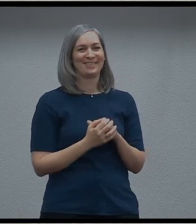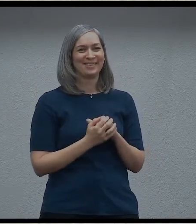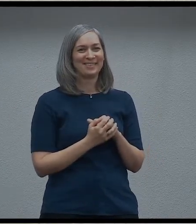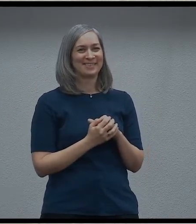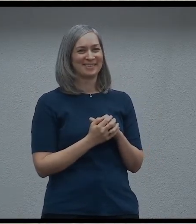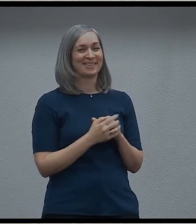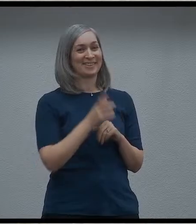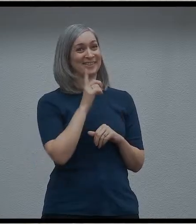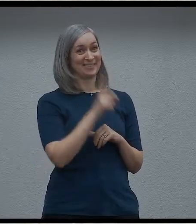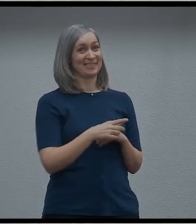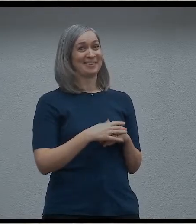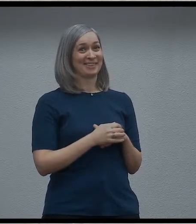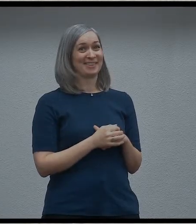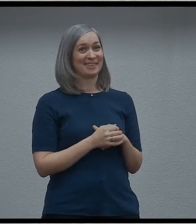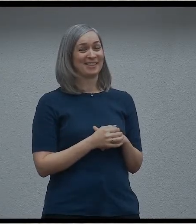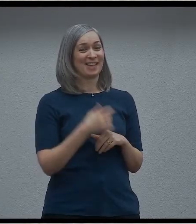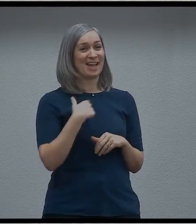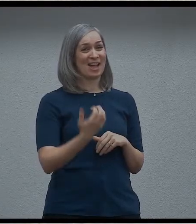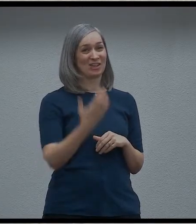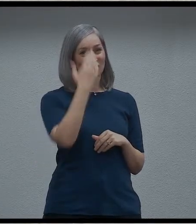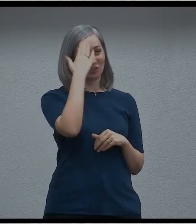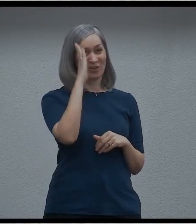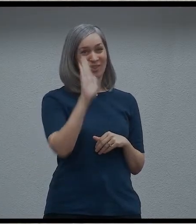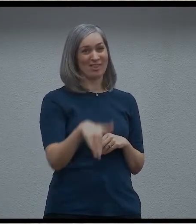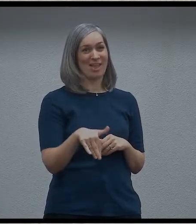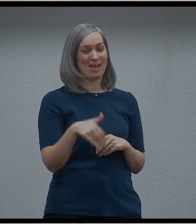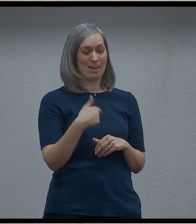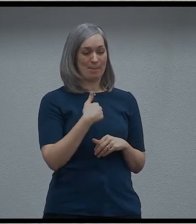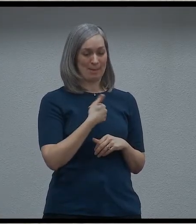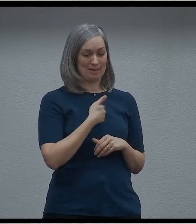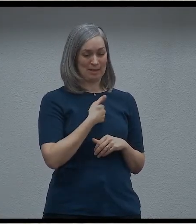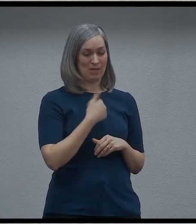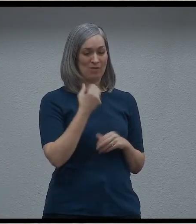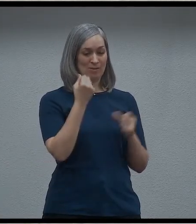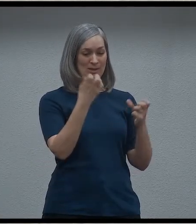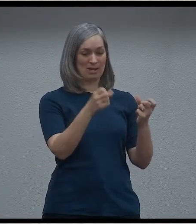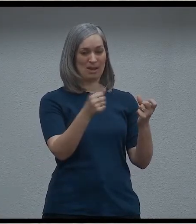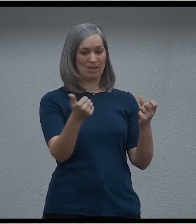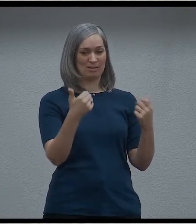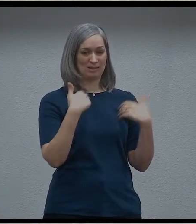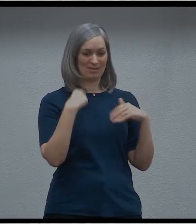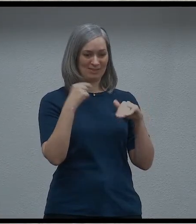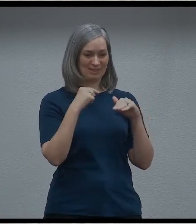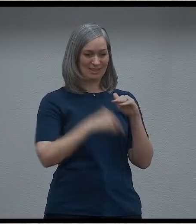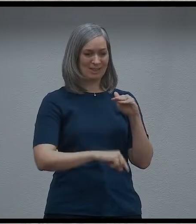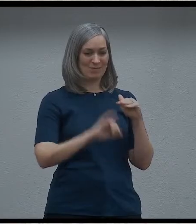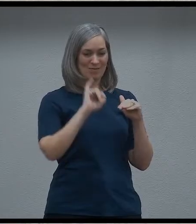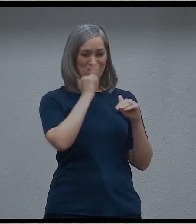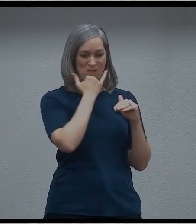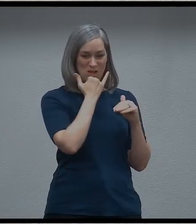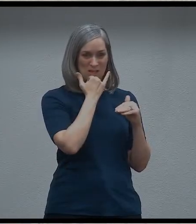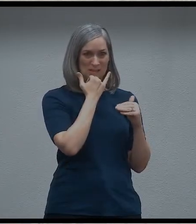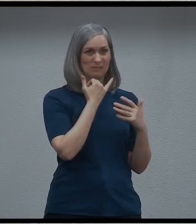Well, in all seriousness, I know that I and many others have been deeply flawed in this department.